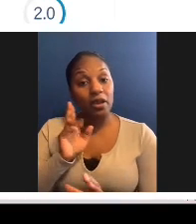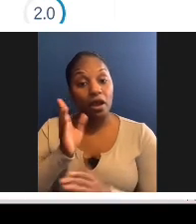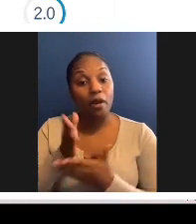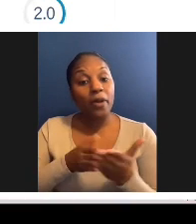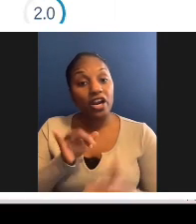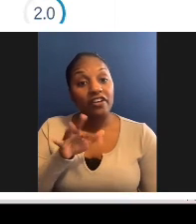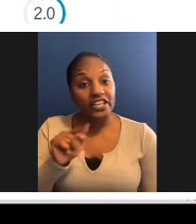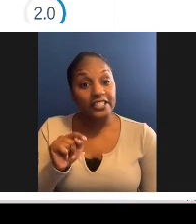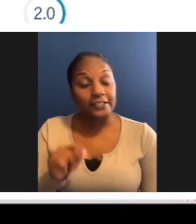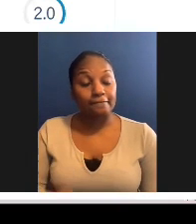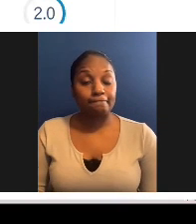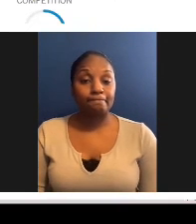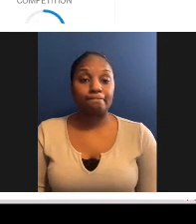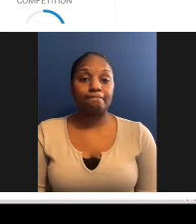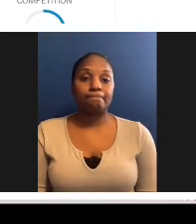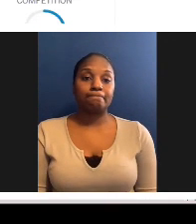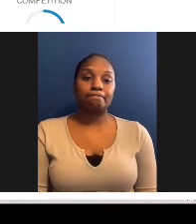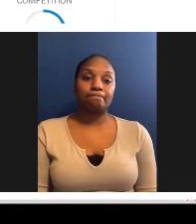One thing I found